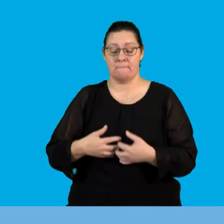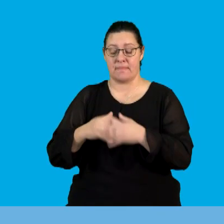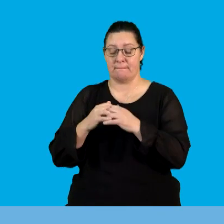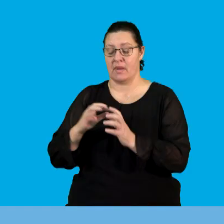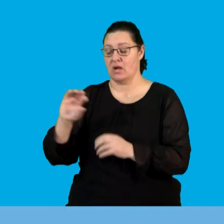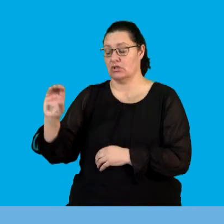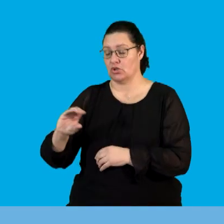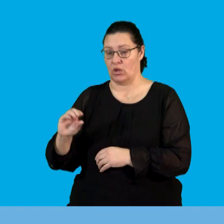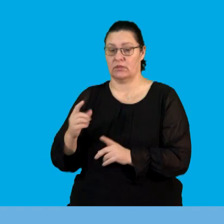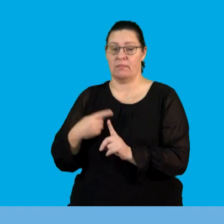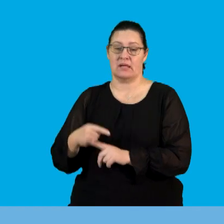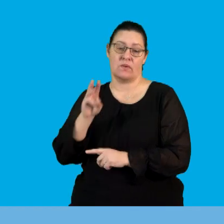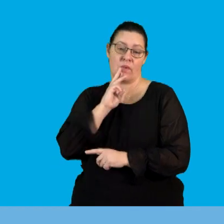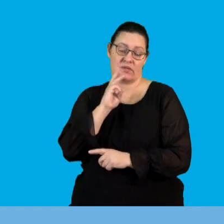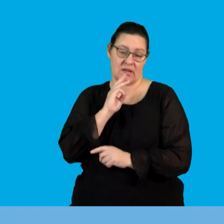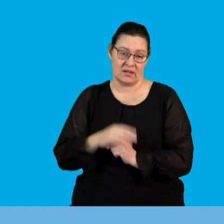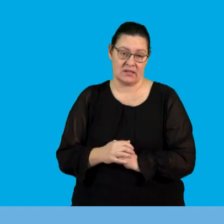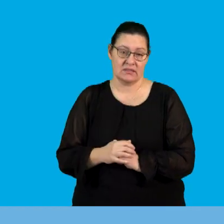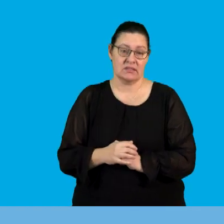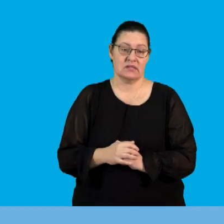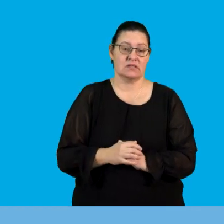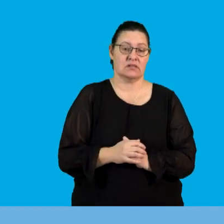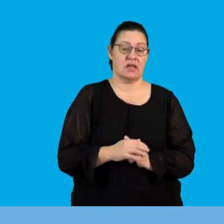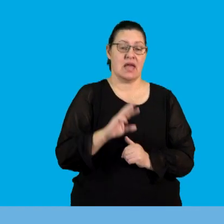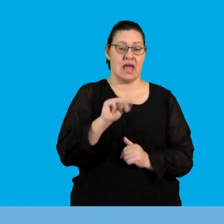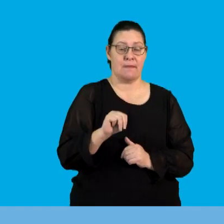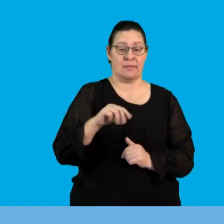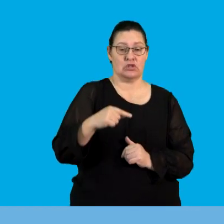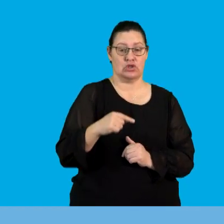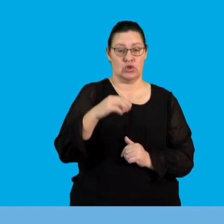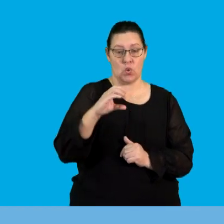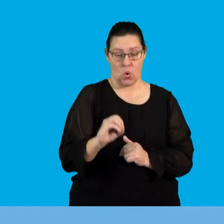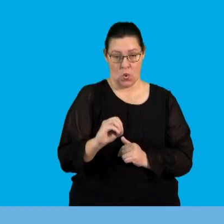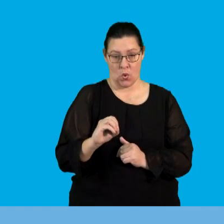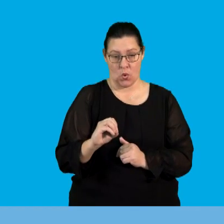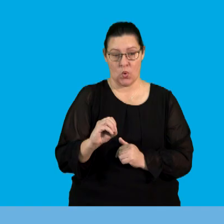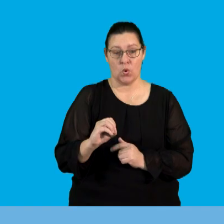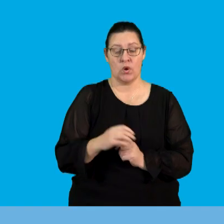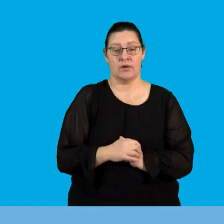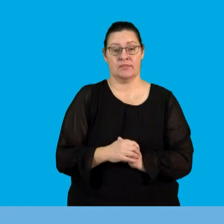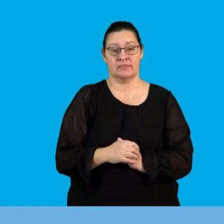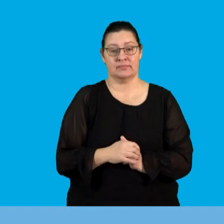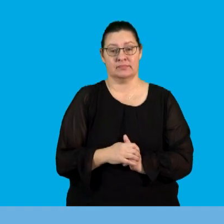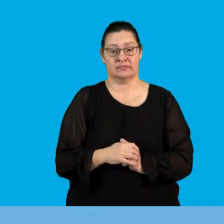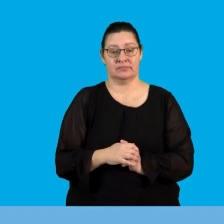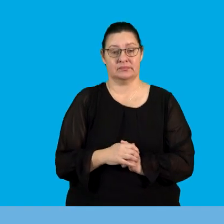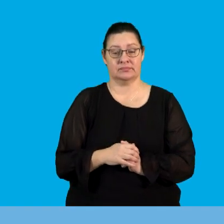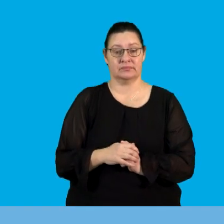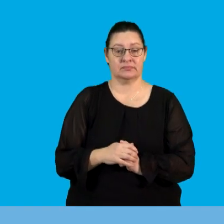and water. So our metal oxide is MgO. Mg is our metal, oxygen is our